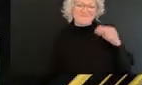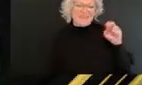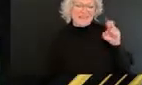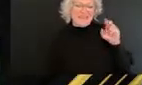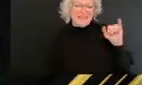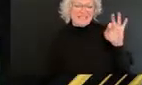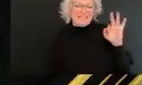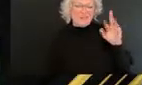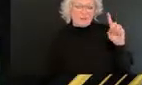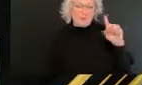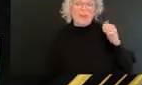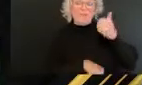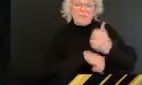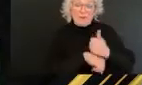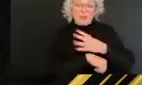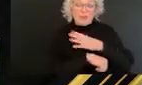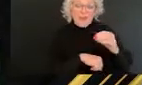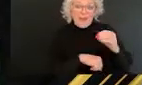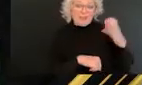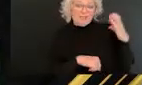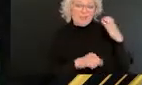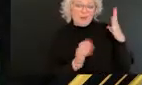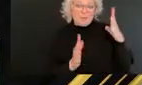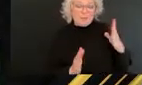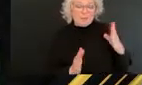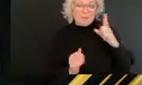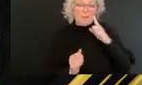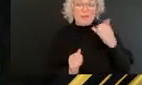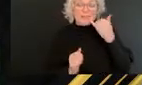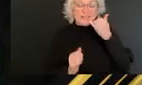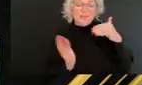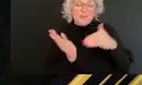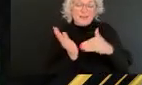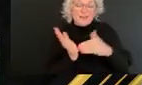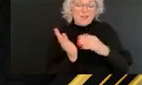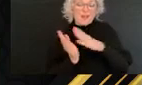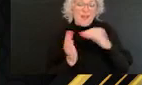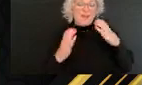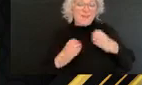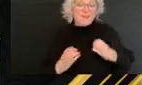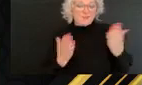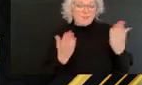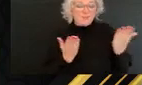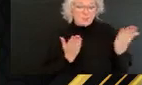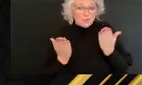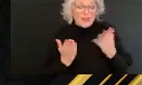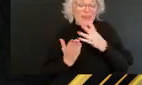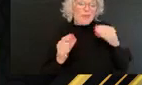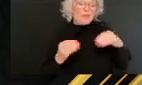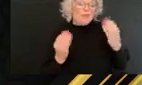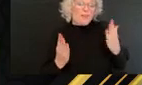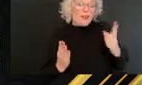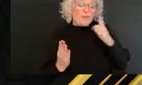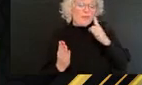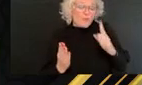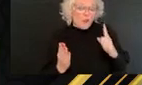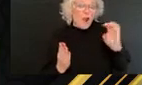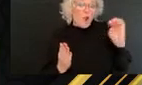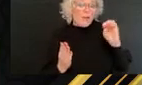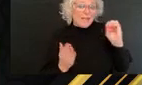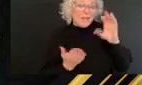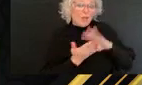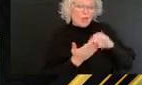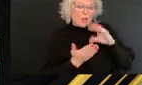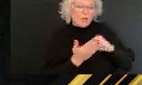Hi, I'm Nancy Friedman, founder and chairman of Telephone Doctor Customer Service Training and the provider of our